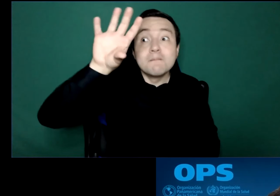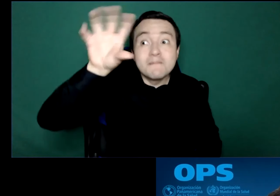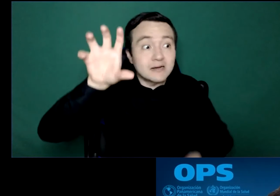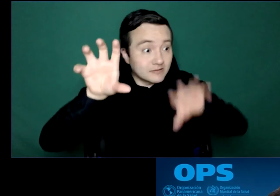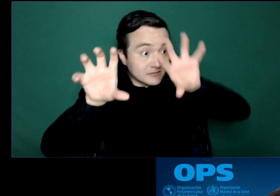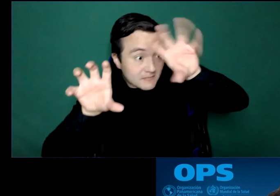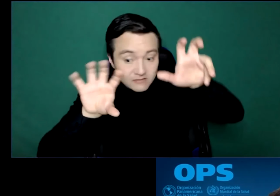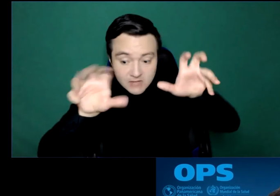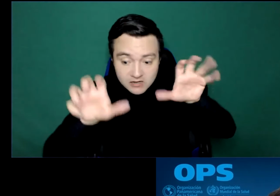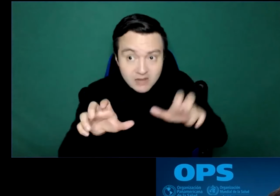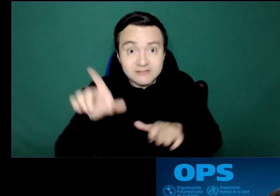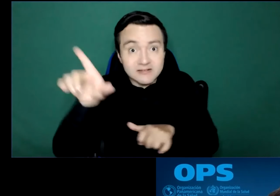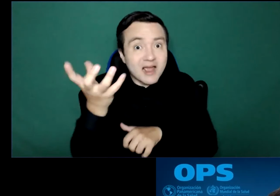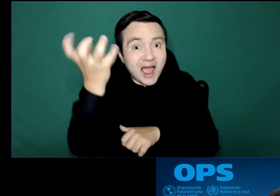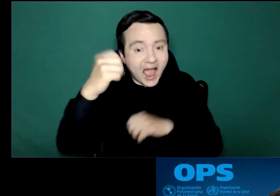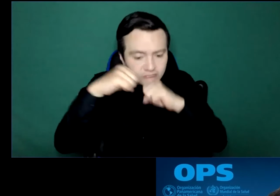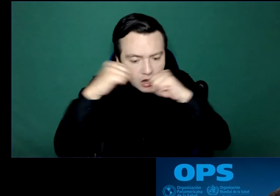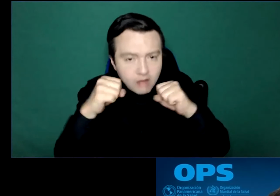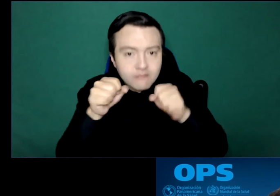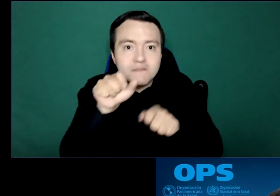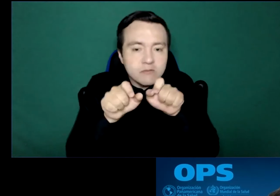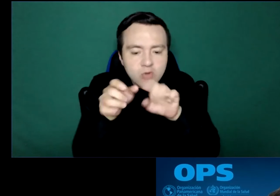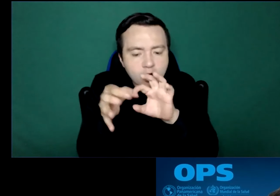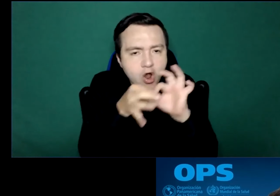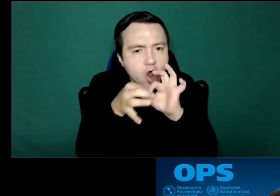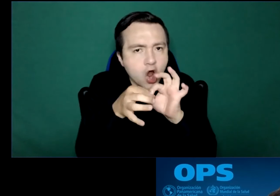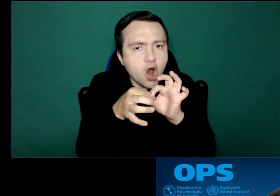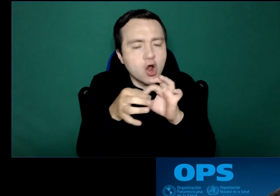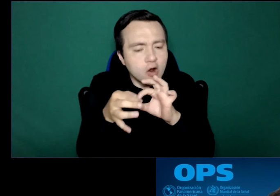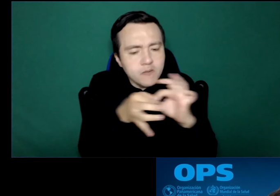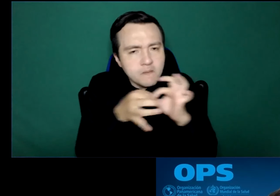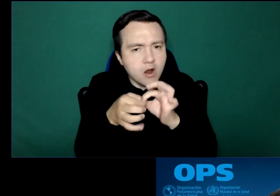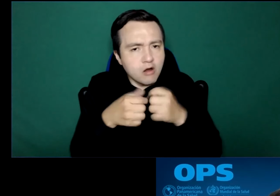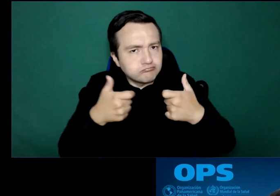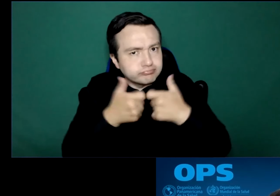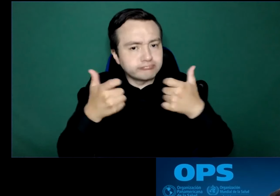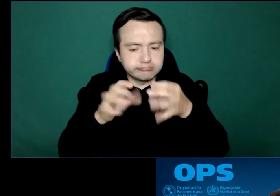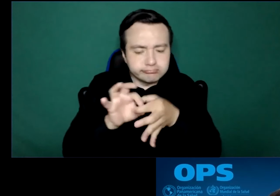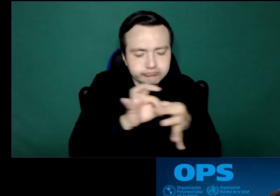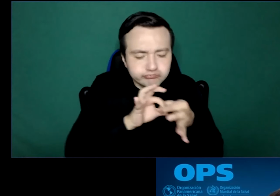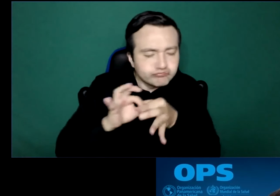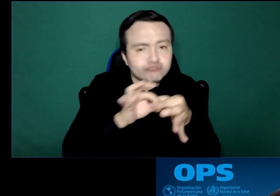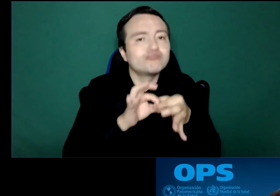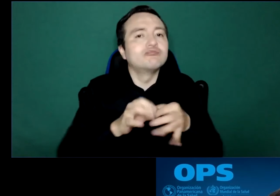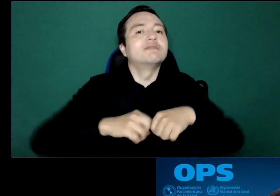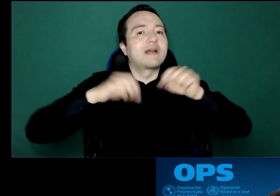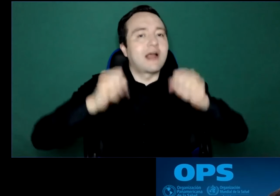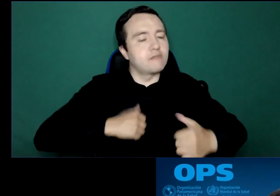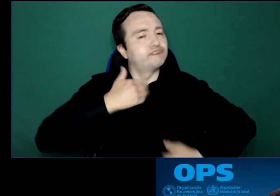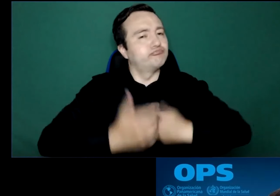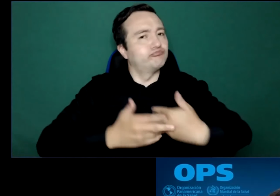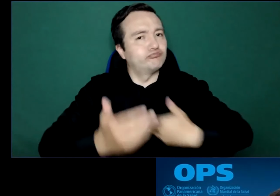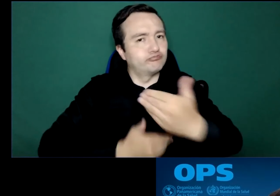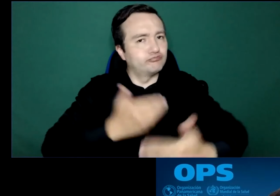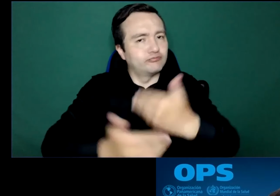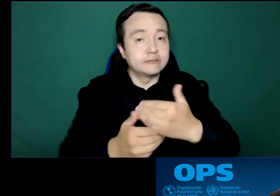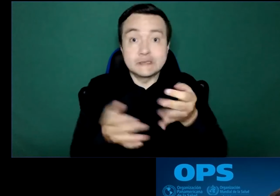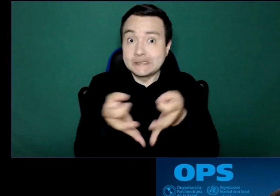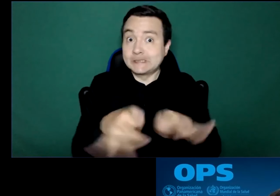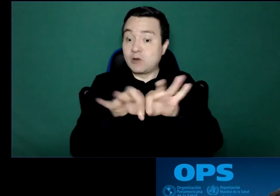the largest number of strategic partners to invest in the essential public health functions, promoting